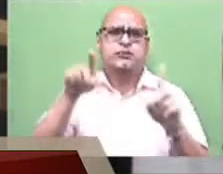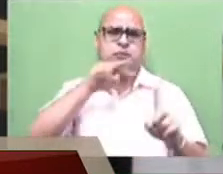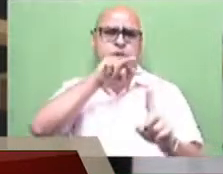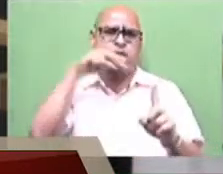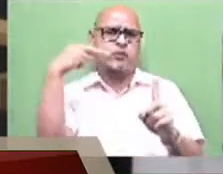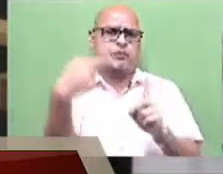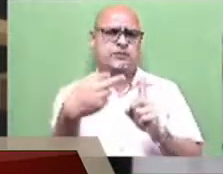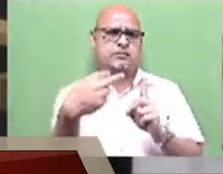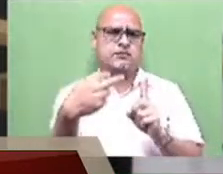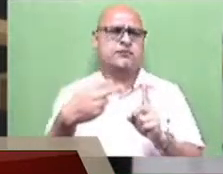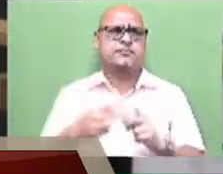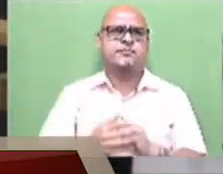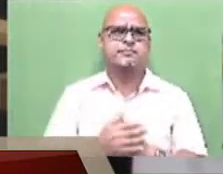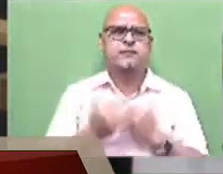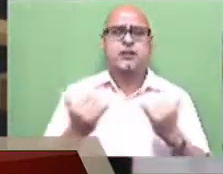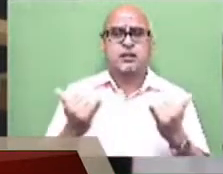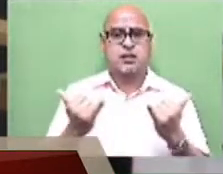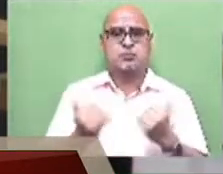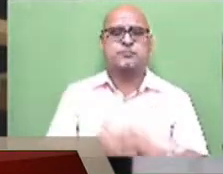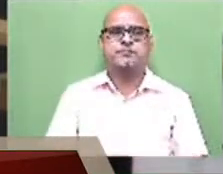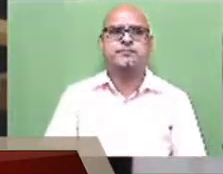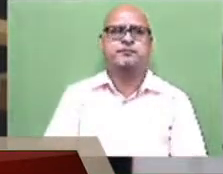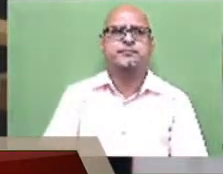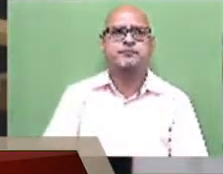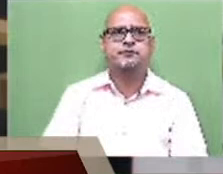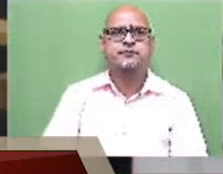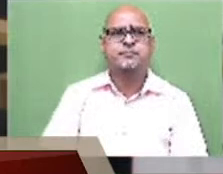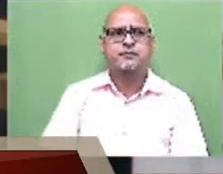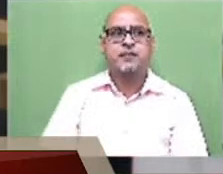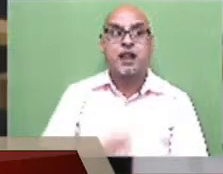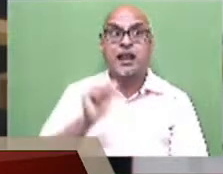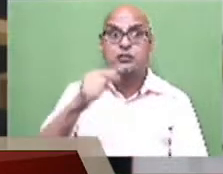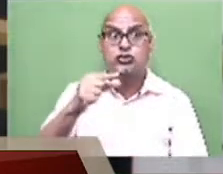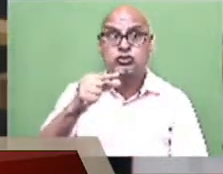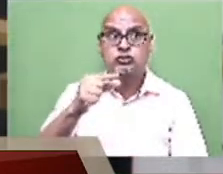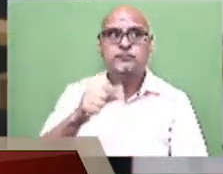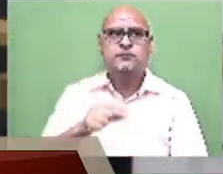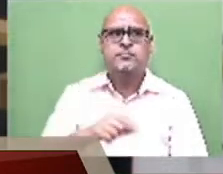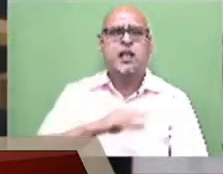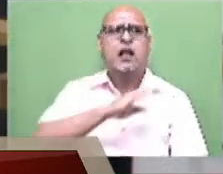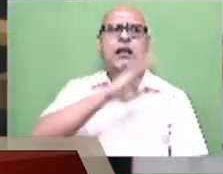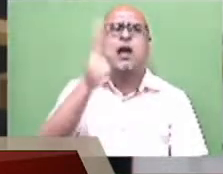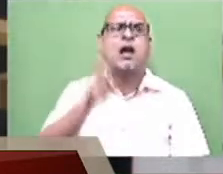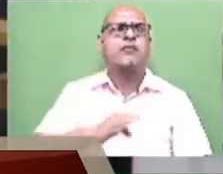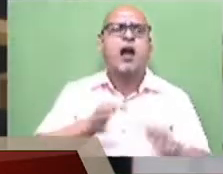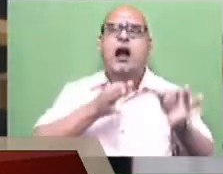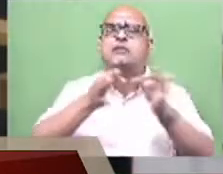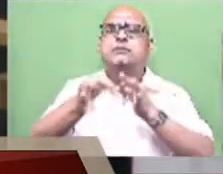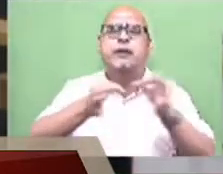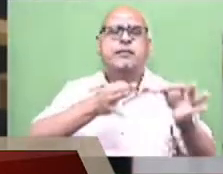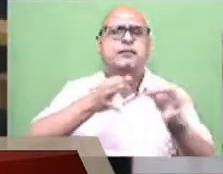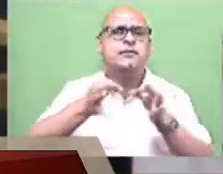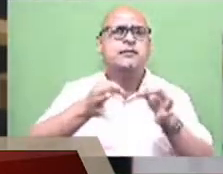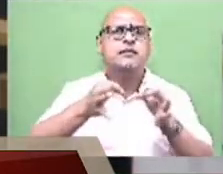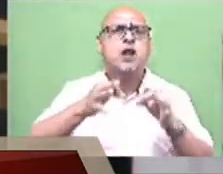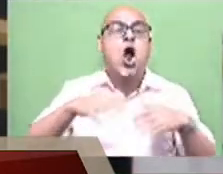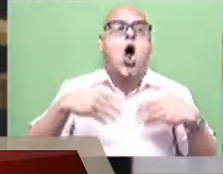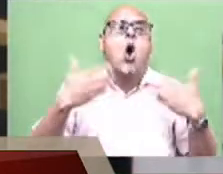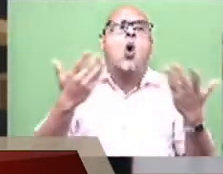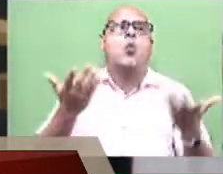in fact, for example, they are going to enforce the mandatory wearing of face masks, 1. 2, any